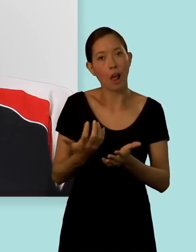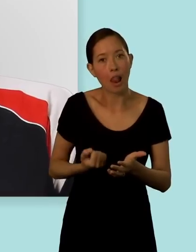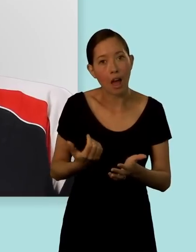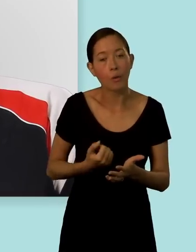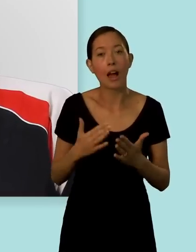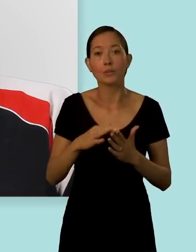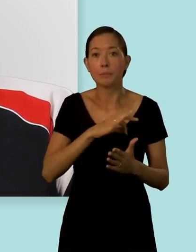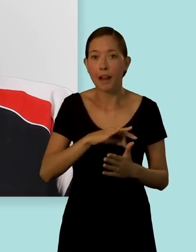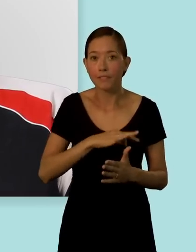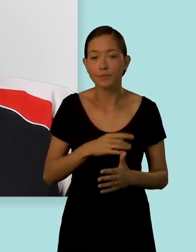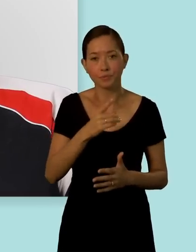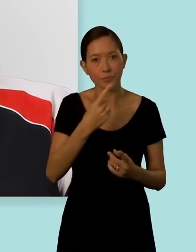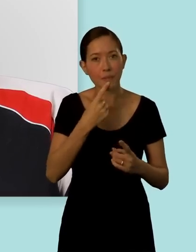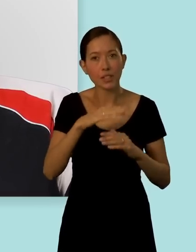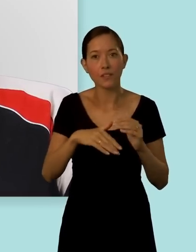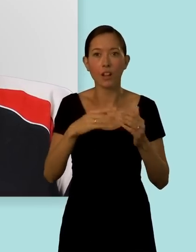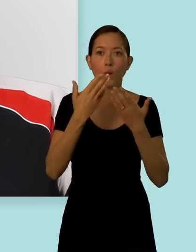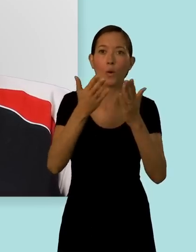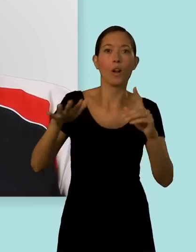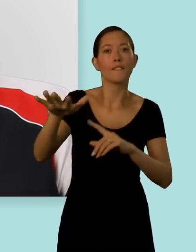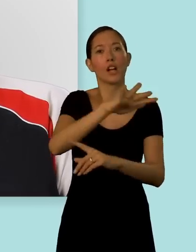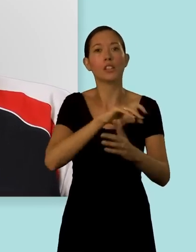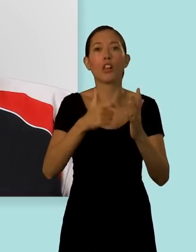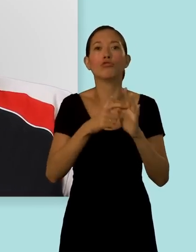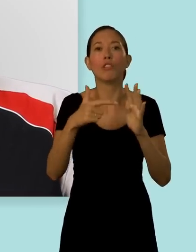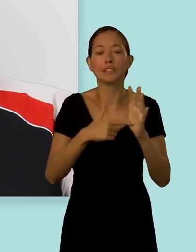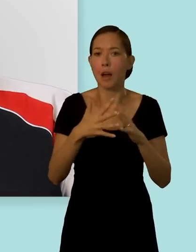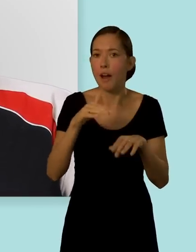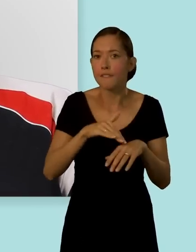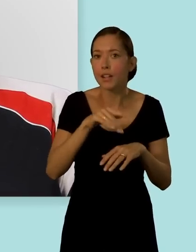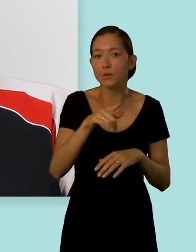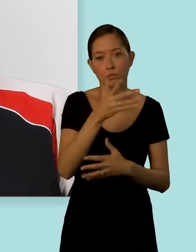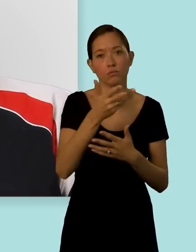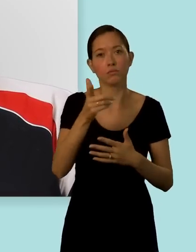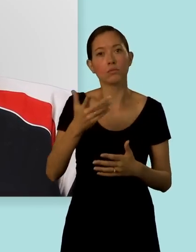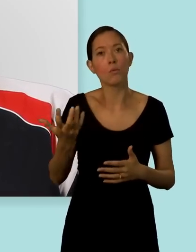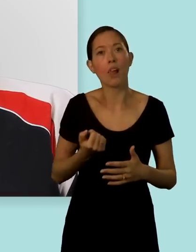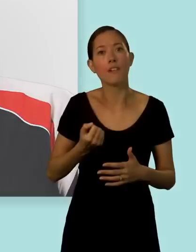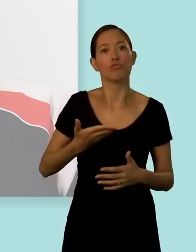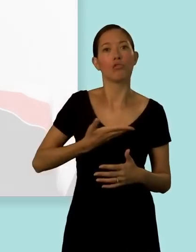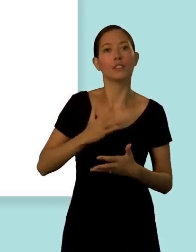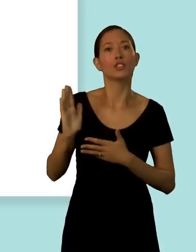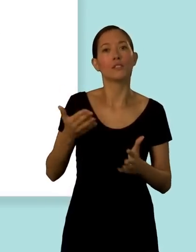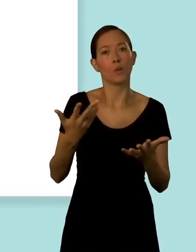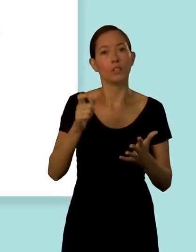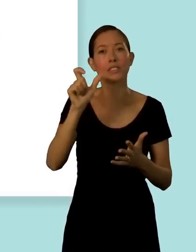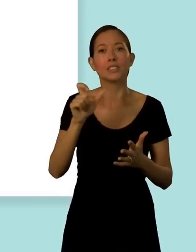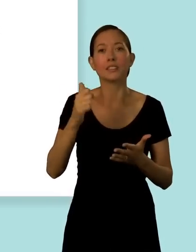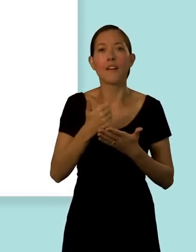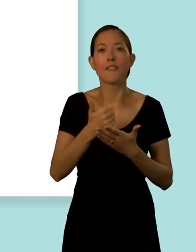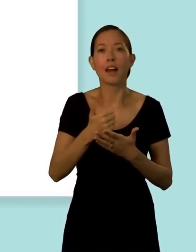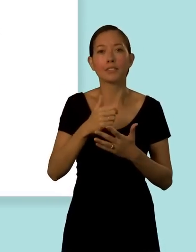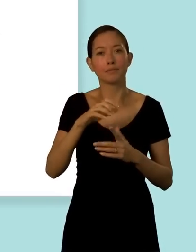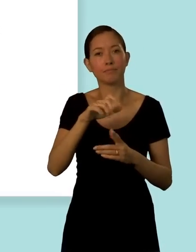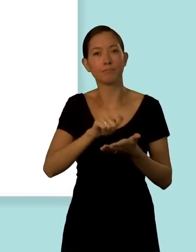more information about universal credit and how it will affect you, talk to a Welfare Rights Service or Citizens Advice Bureau. To find out